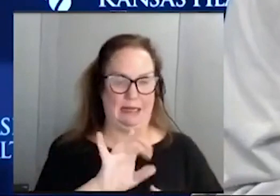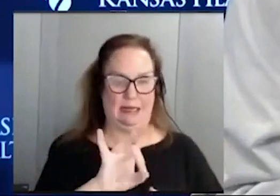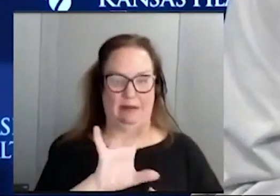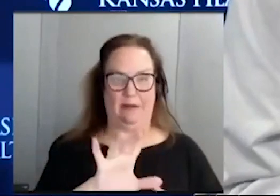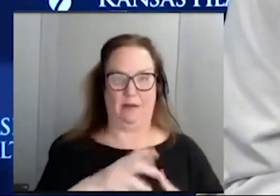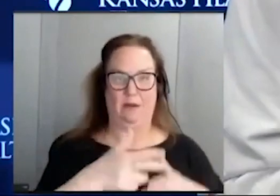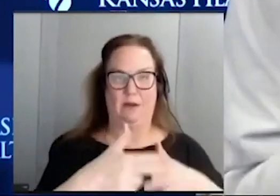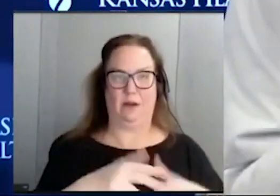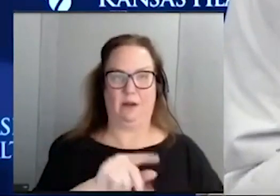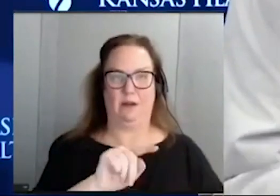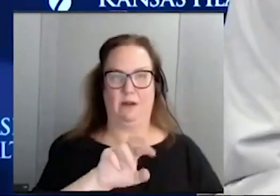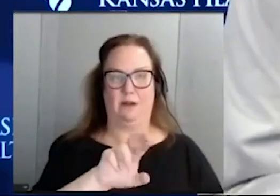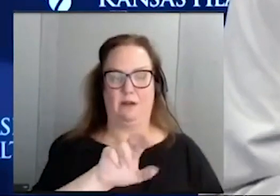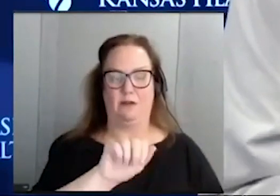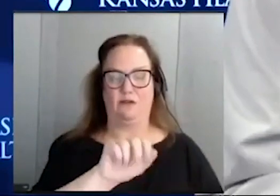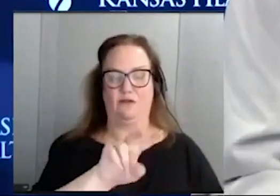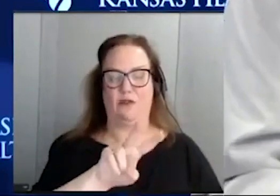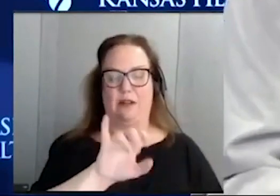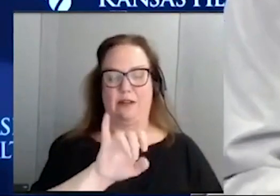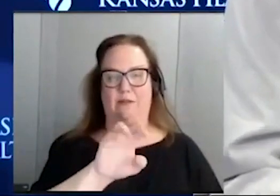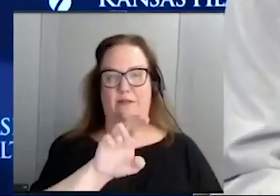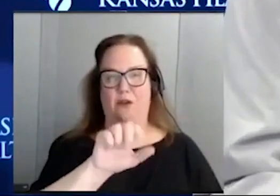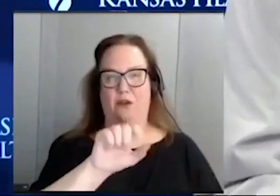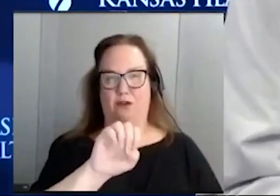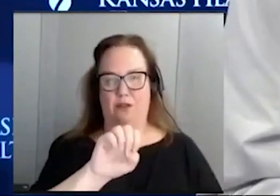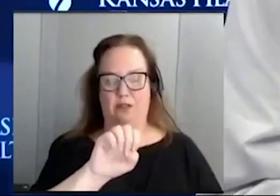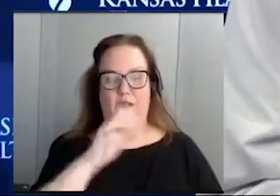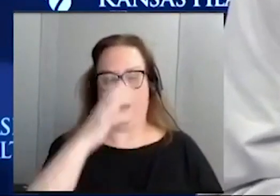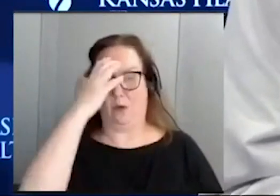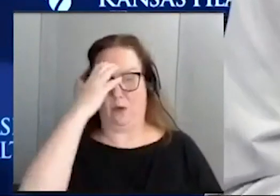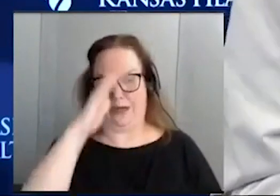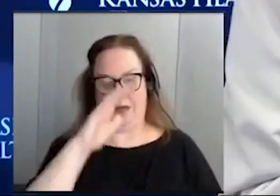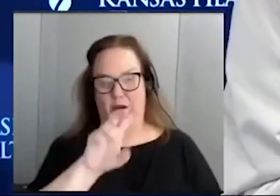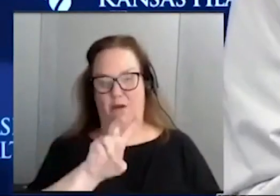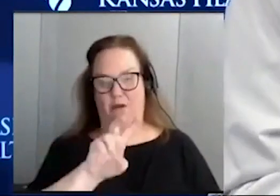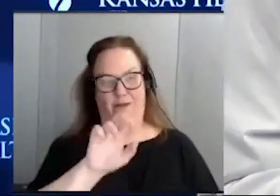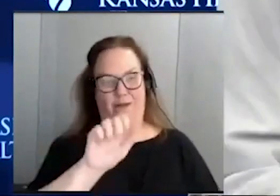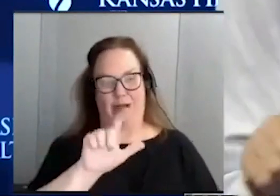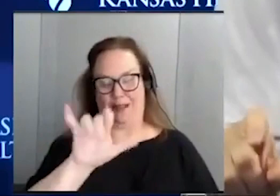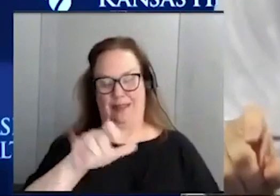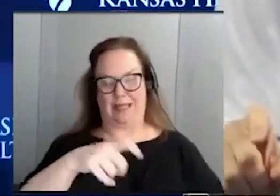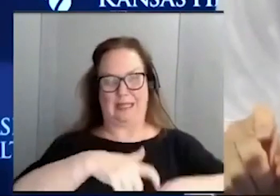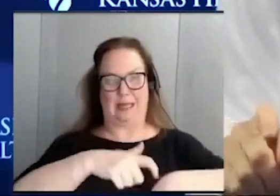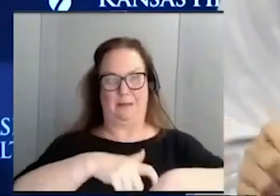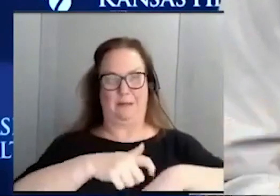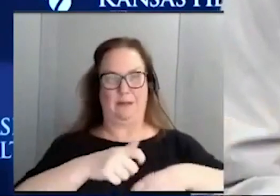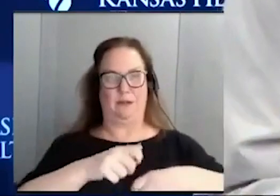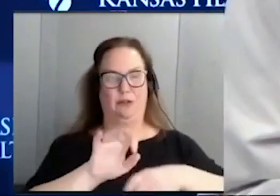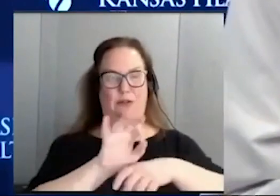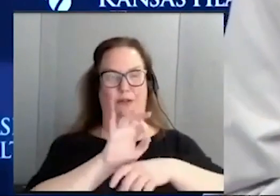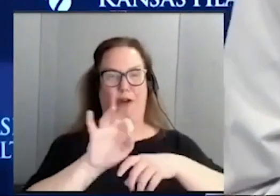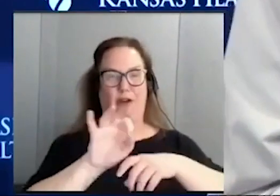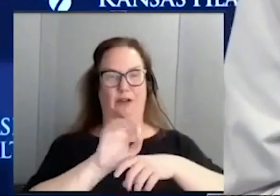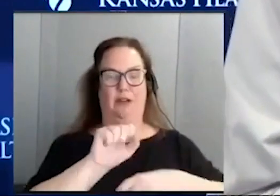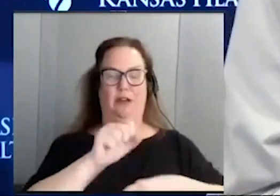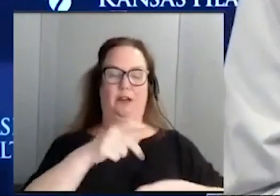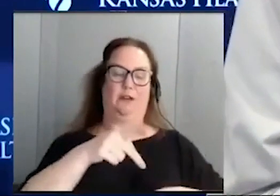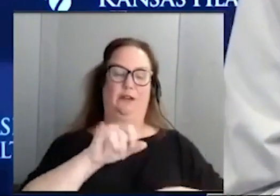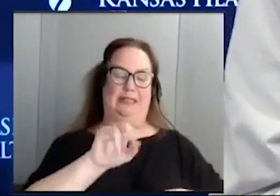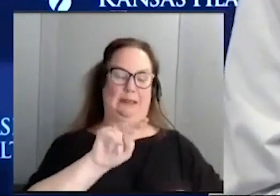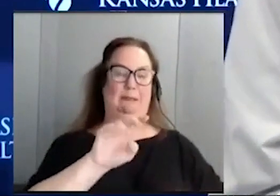transverse myelitis. We thought it was virus, and we didn't know it could be viral induced back then. But you lose function at a level of your spinal cord.